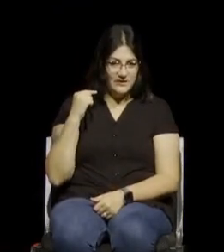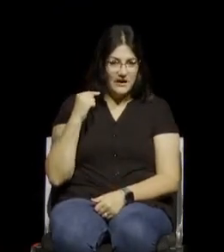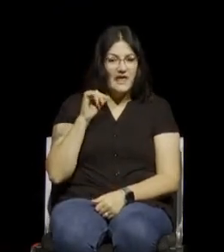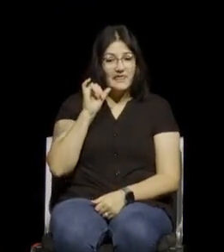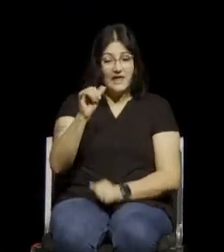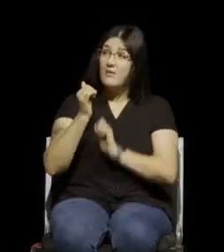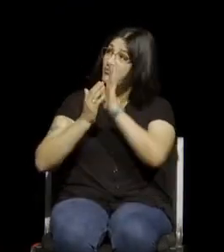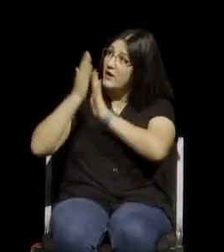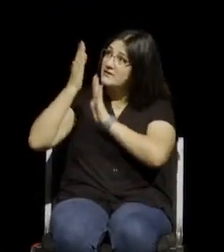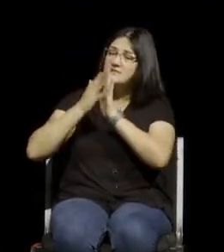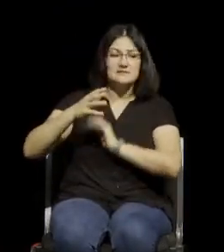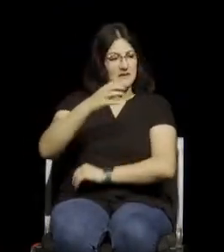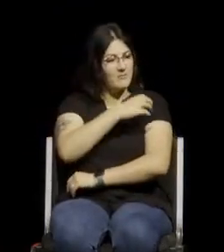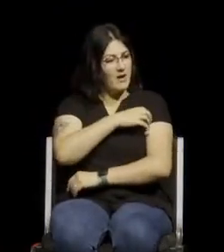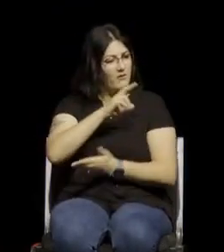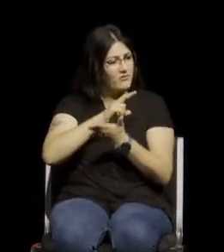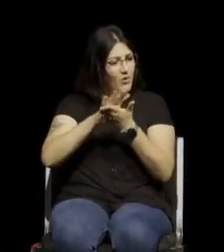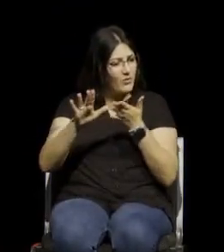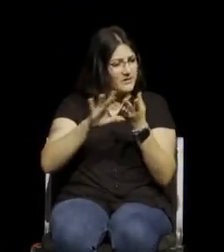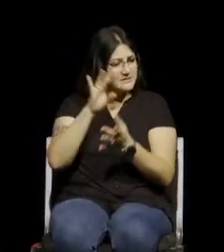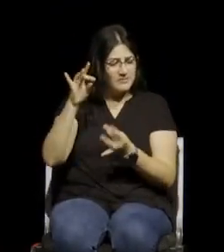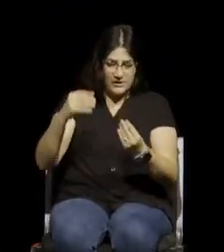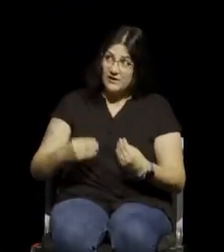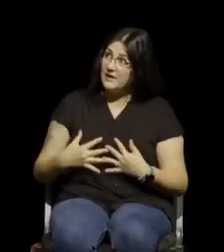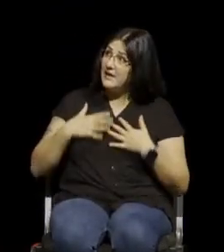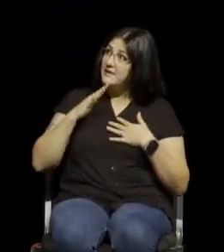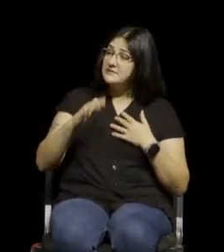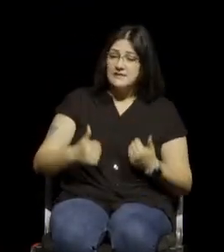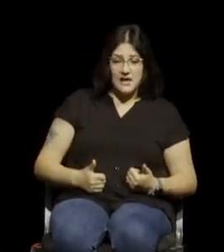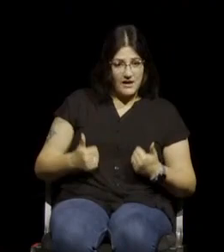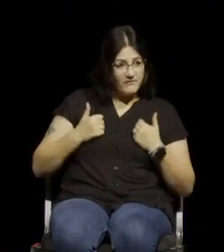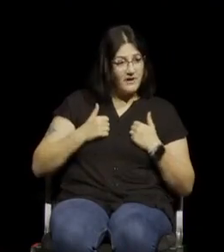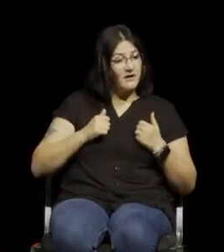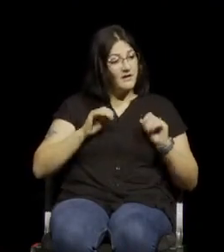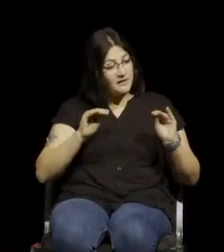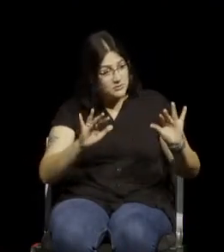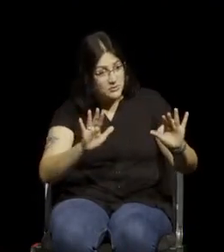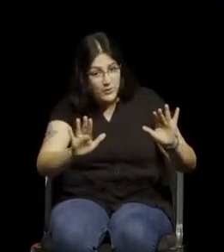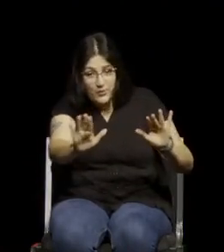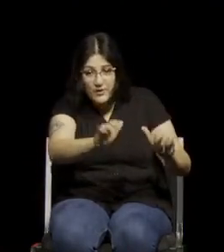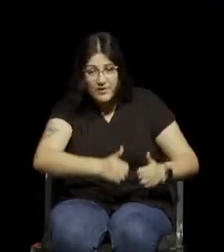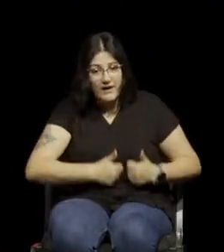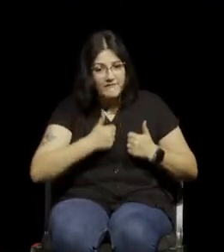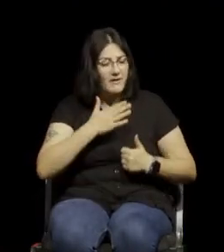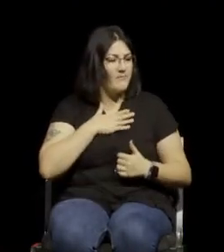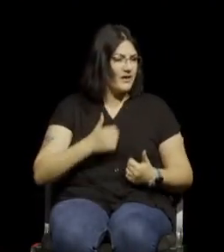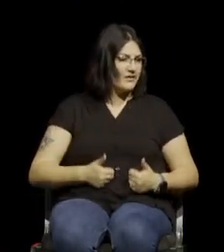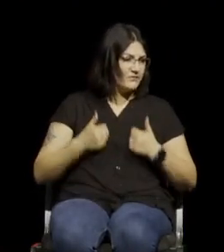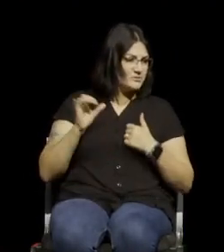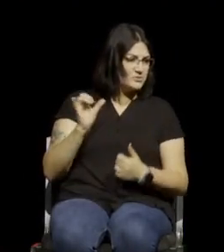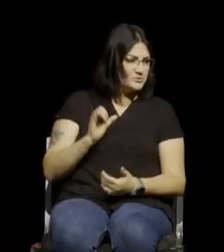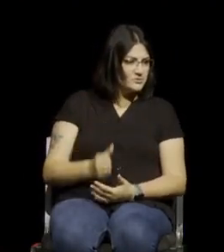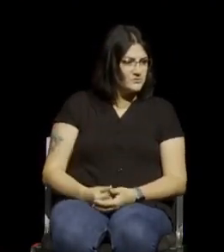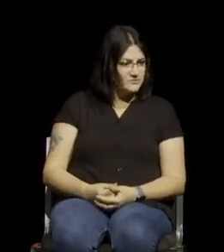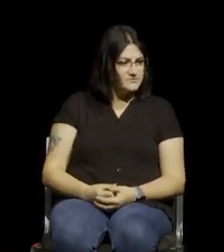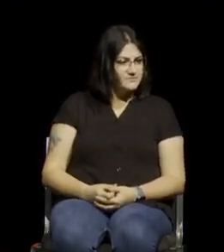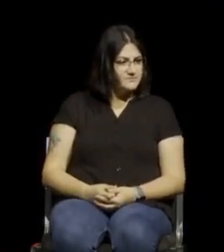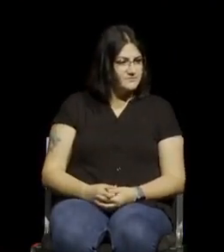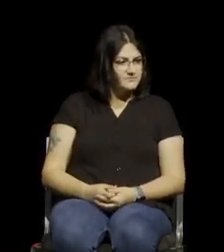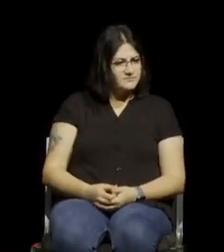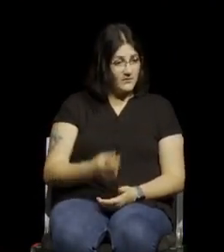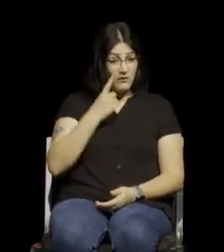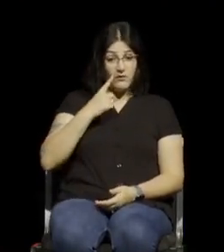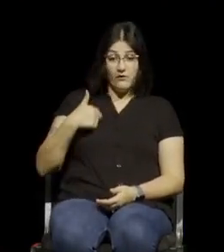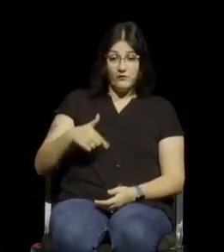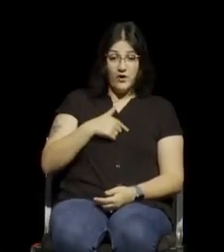the presence and the power of the Holy Spirit into his life, into your life, into my life. Not so that